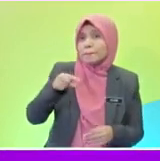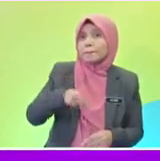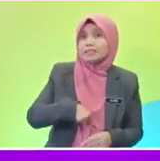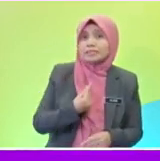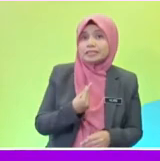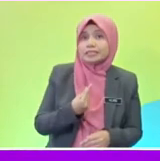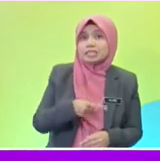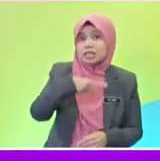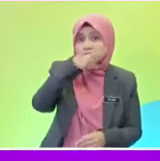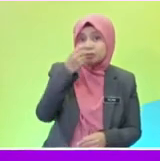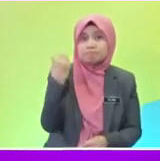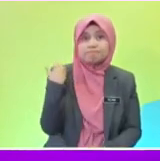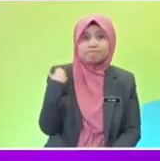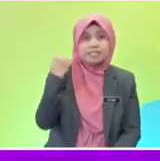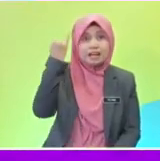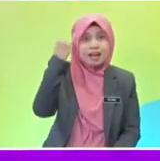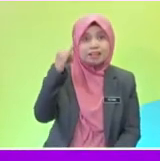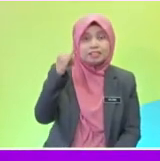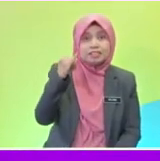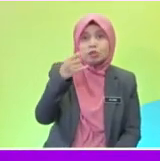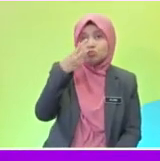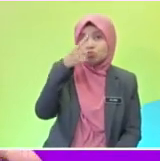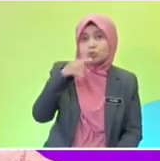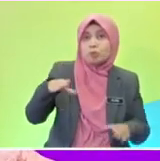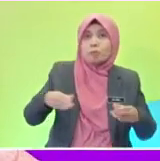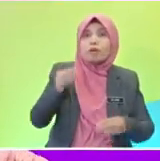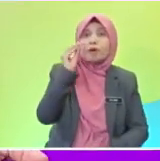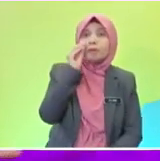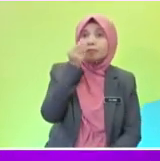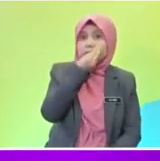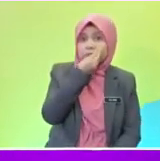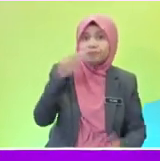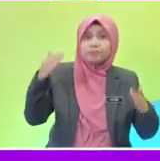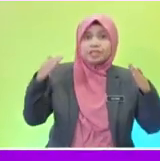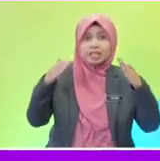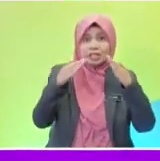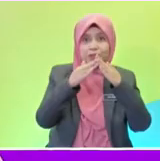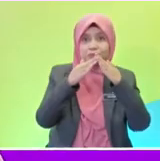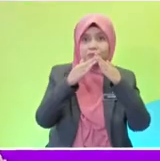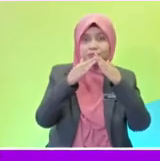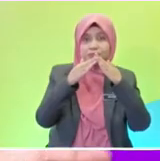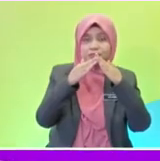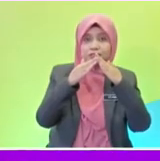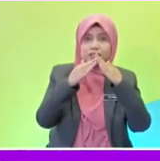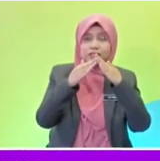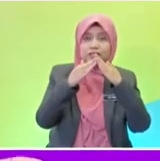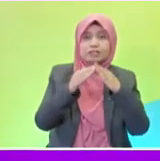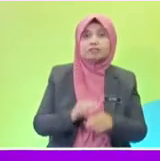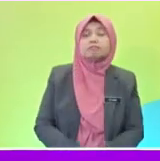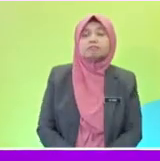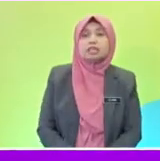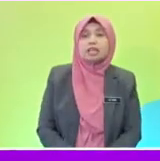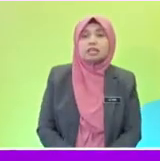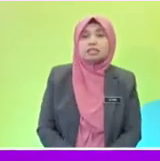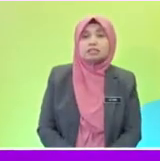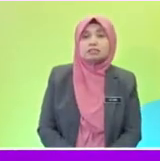idea of what to do at home. They can also, perhaps, teacher, if they've seen a flower with leaves, can they